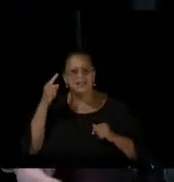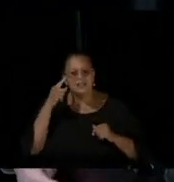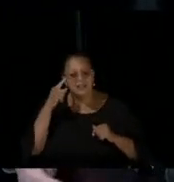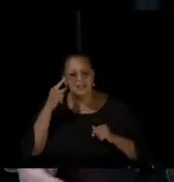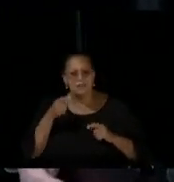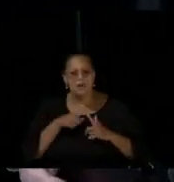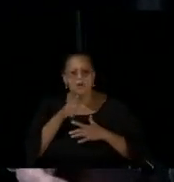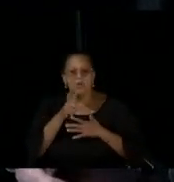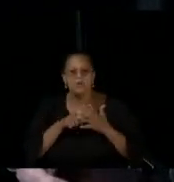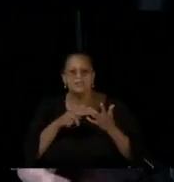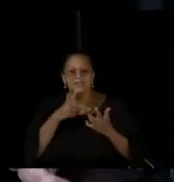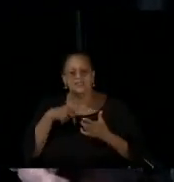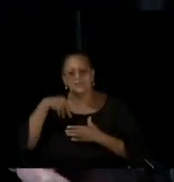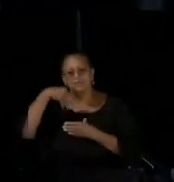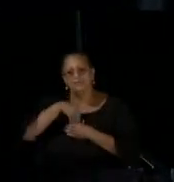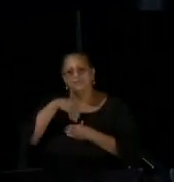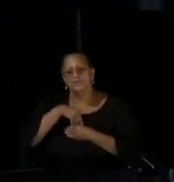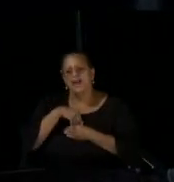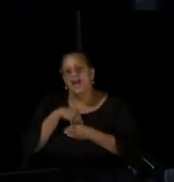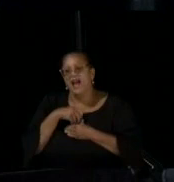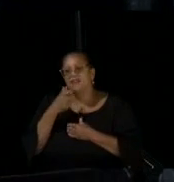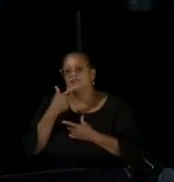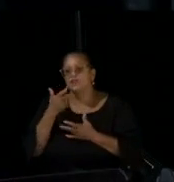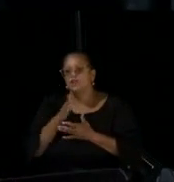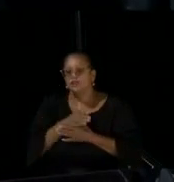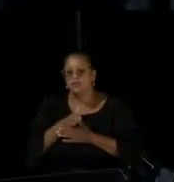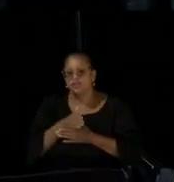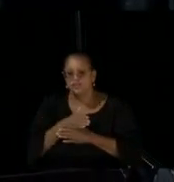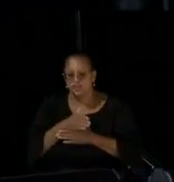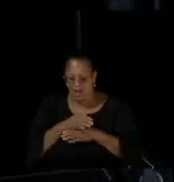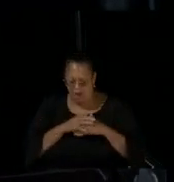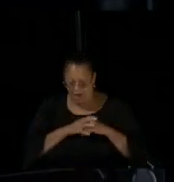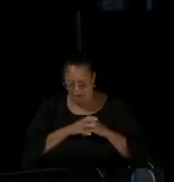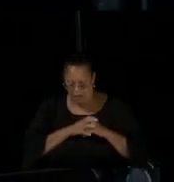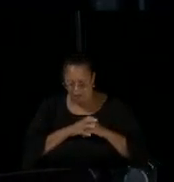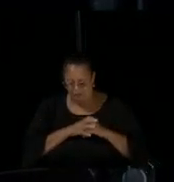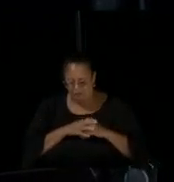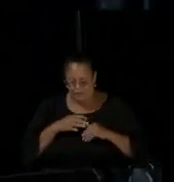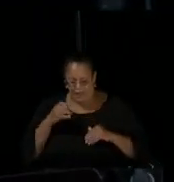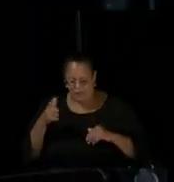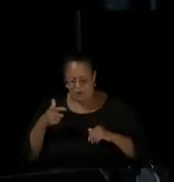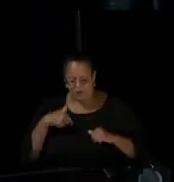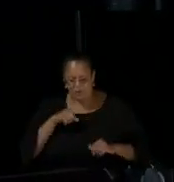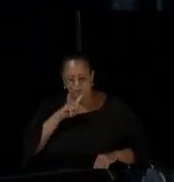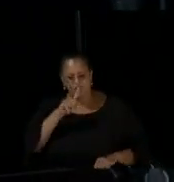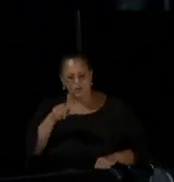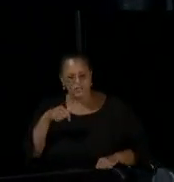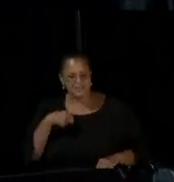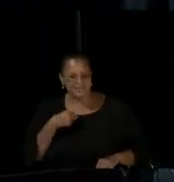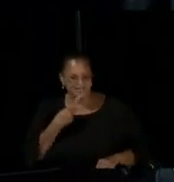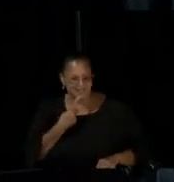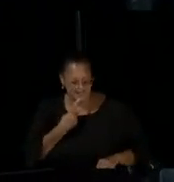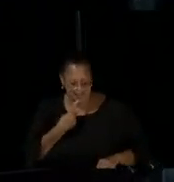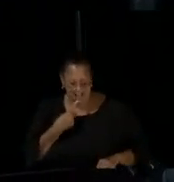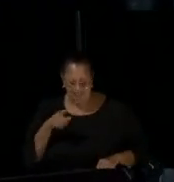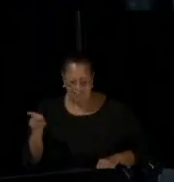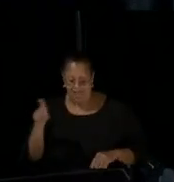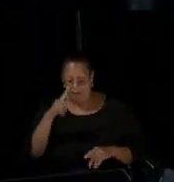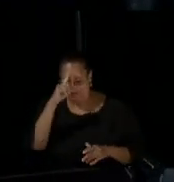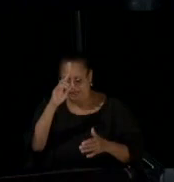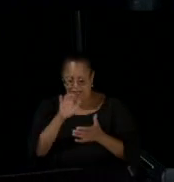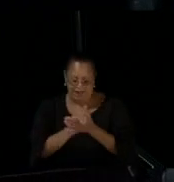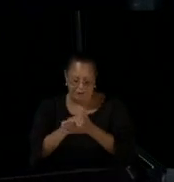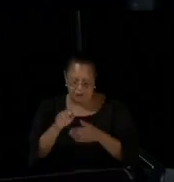they possess. If I were to ask you to share those traits, I would be almost certain that you would say things like, they believe in